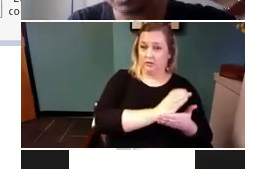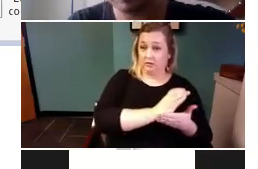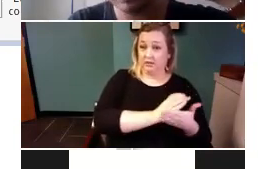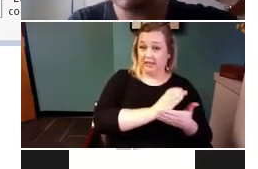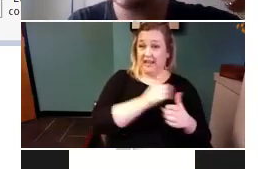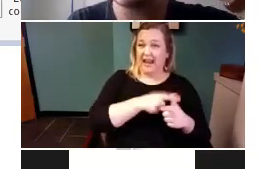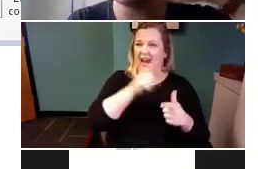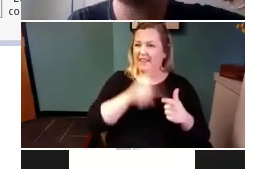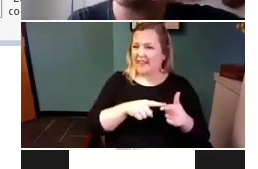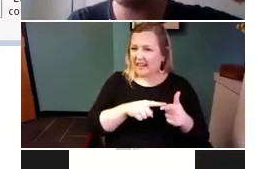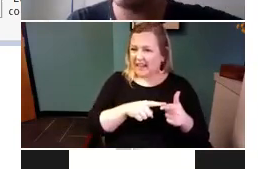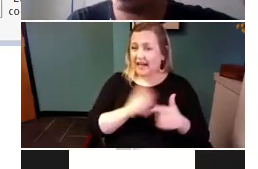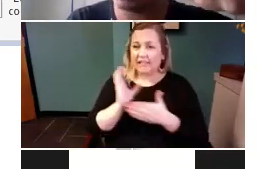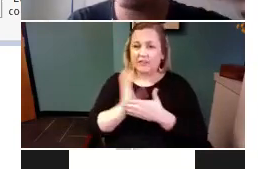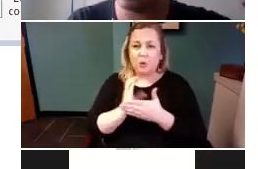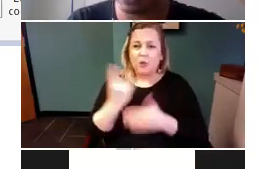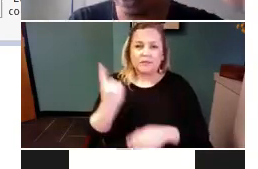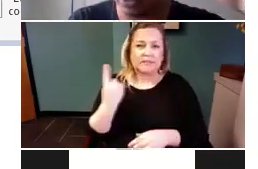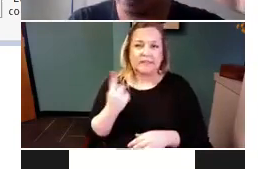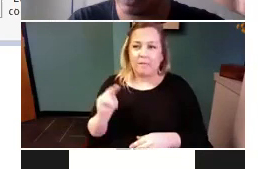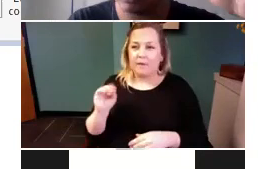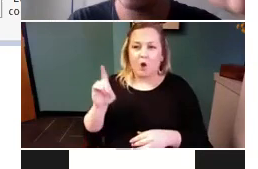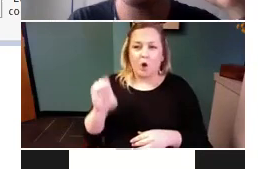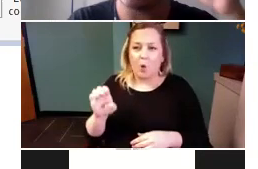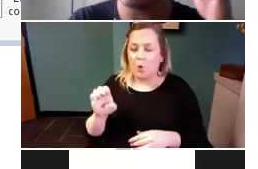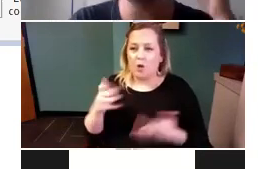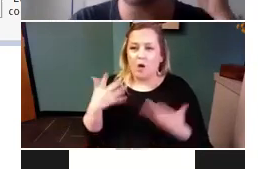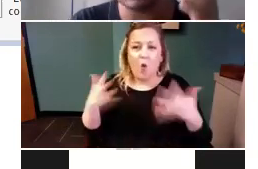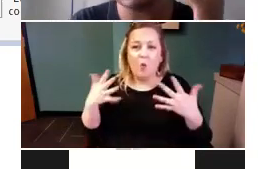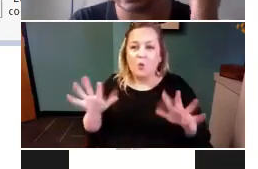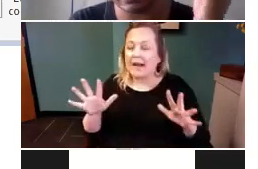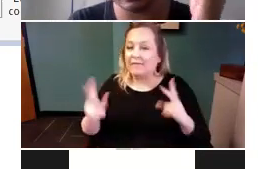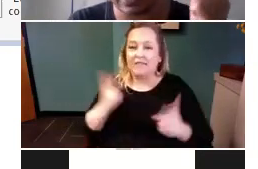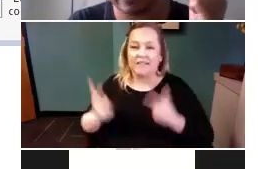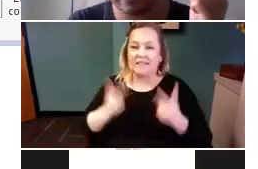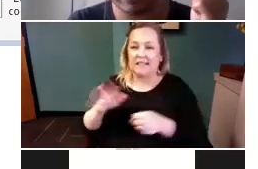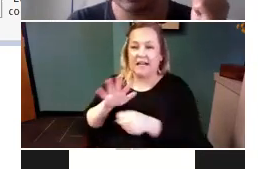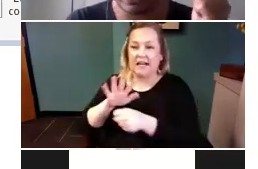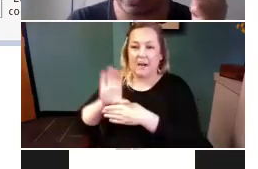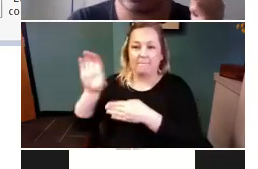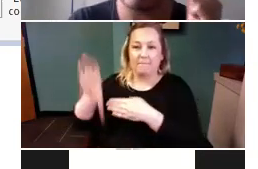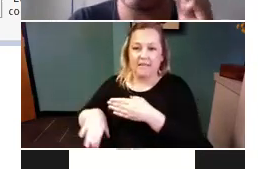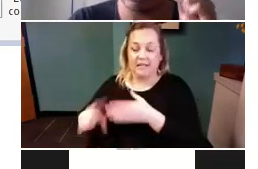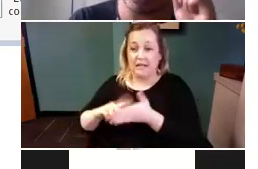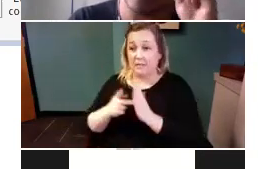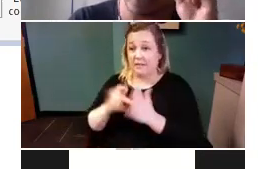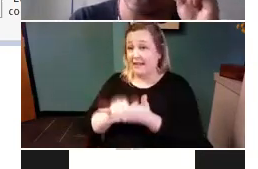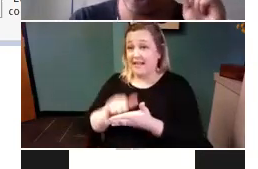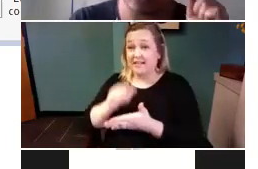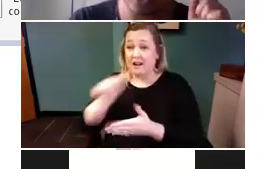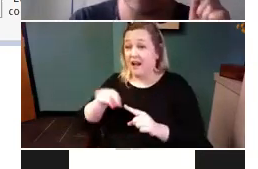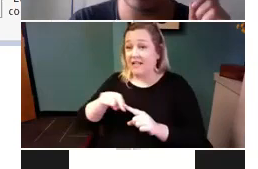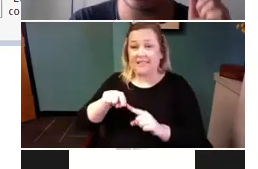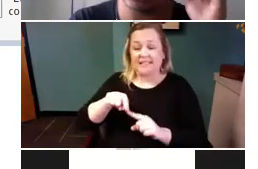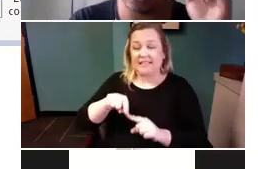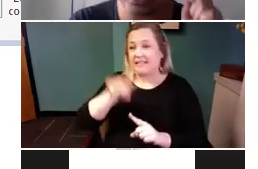some node which has been visited completely. So that is not a cyclic graph. Another thing that we can